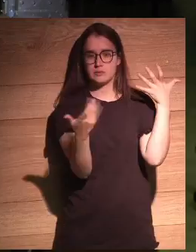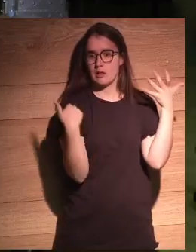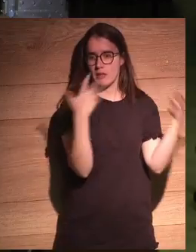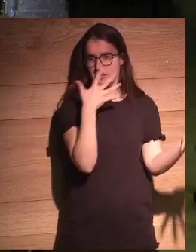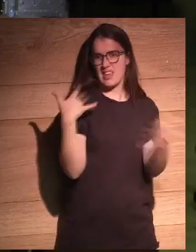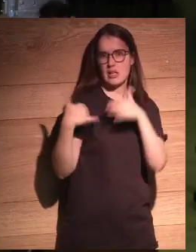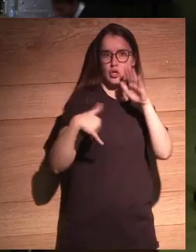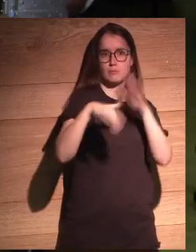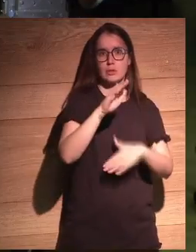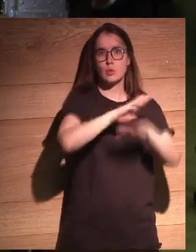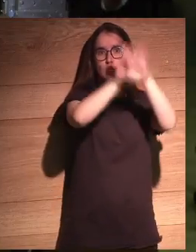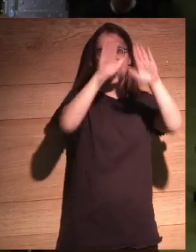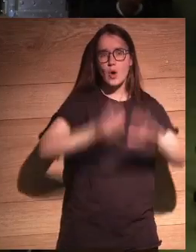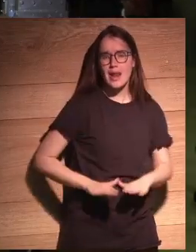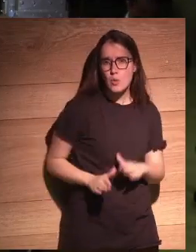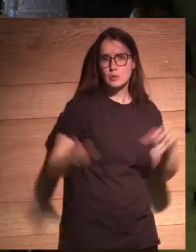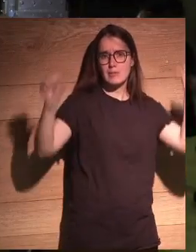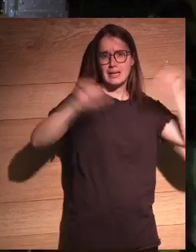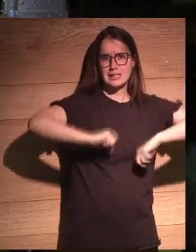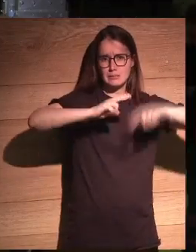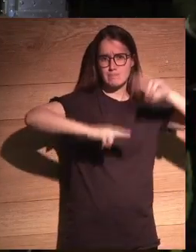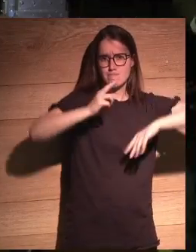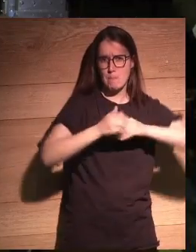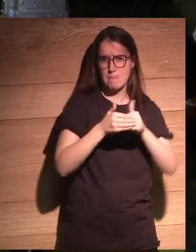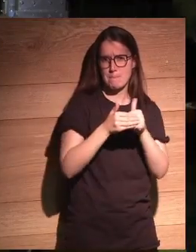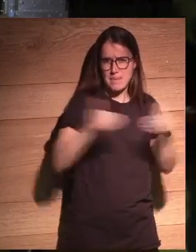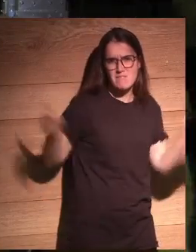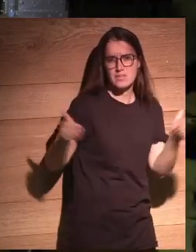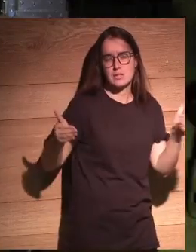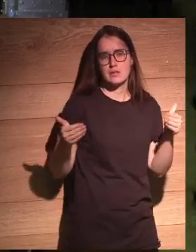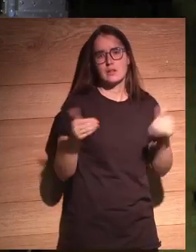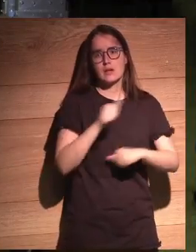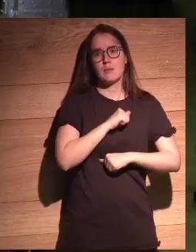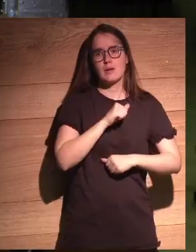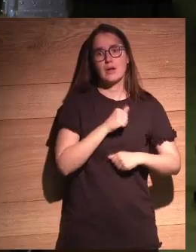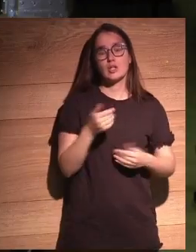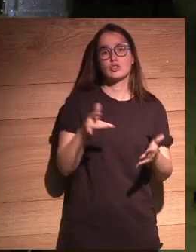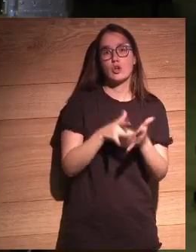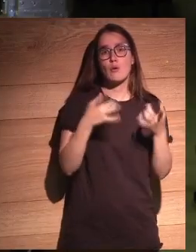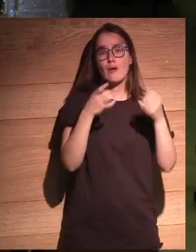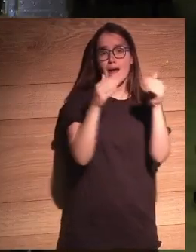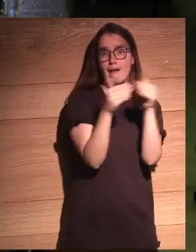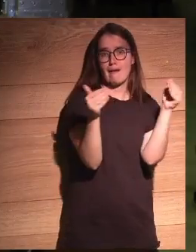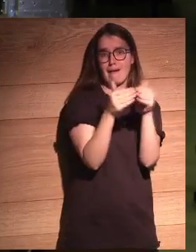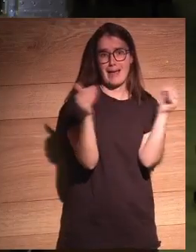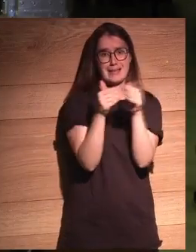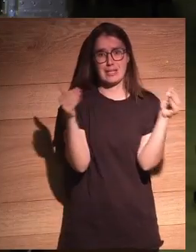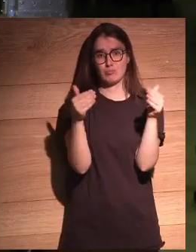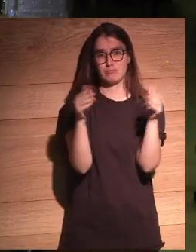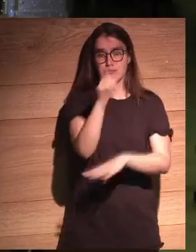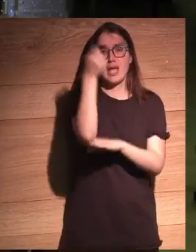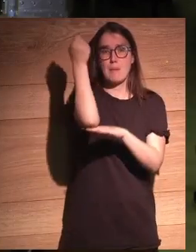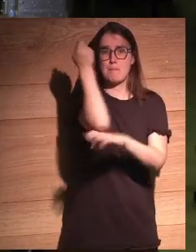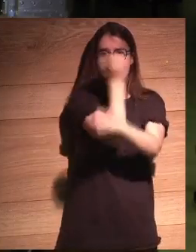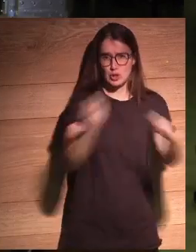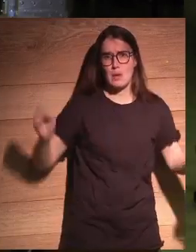dignified way of living. And when the last bubble started to blow a decade ago, we were reminded